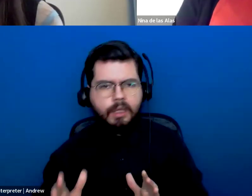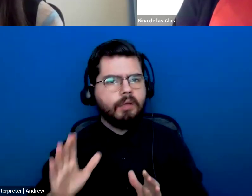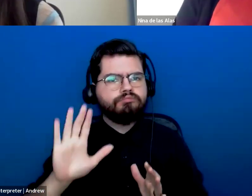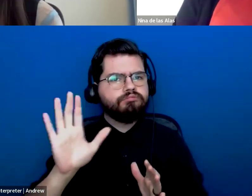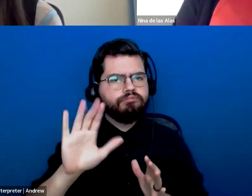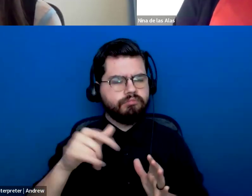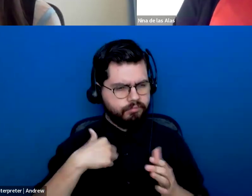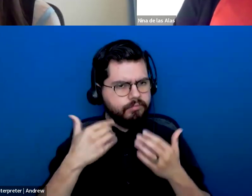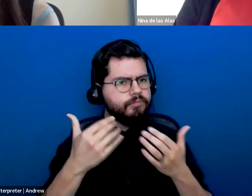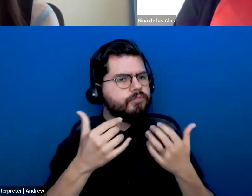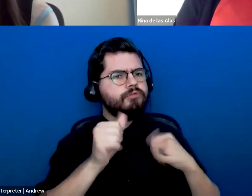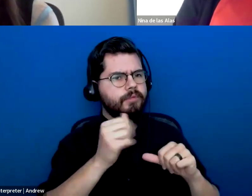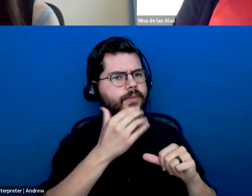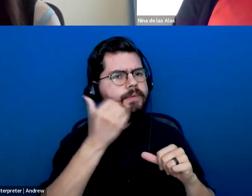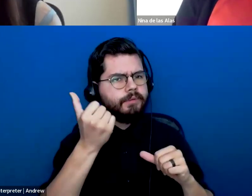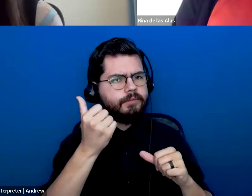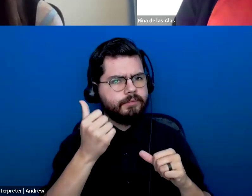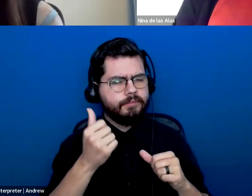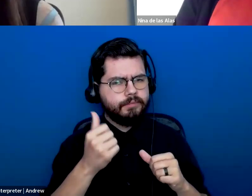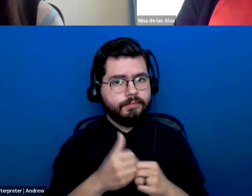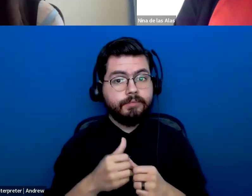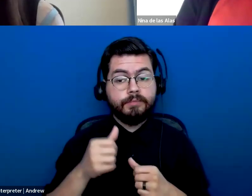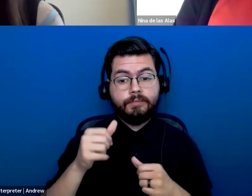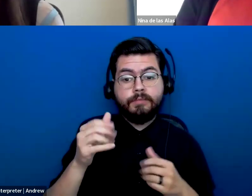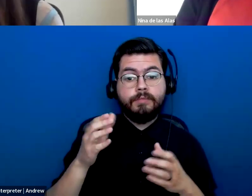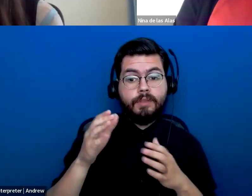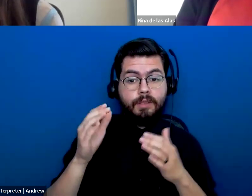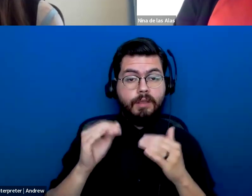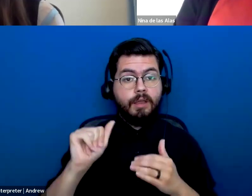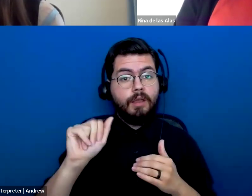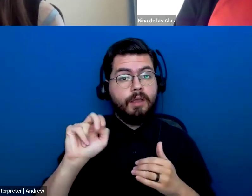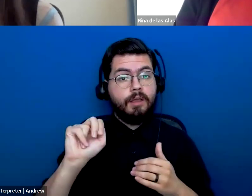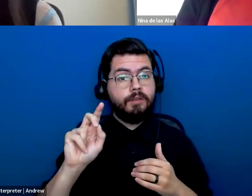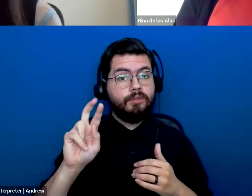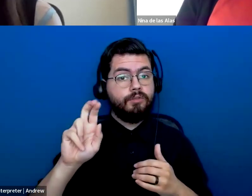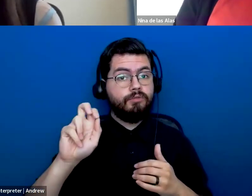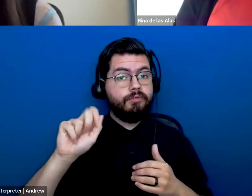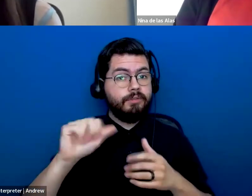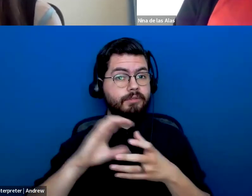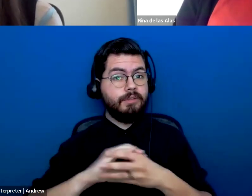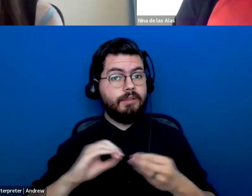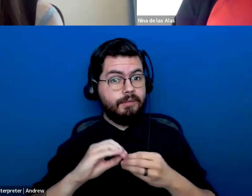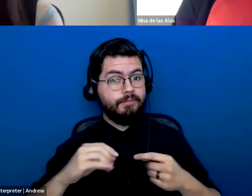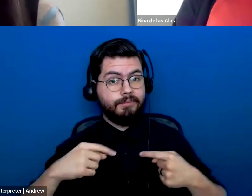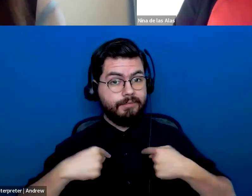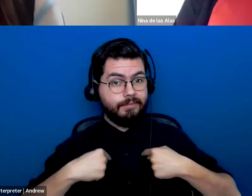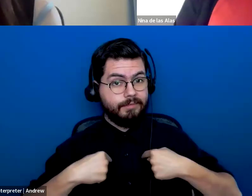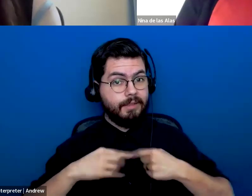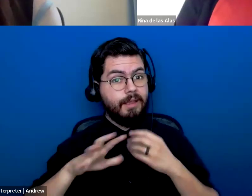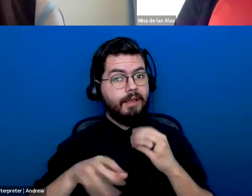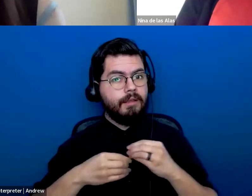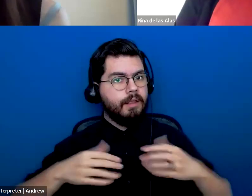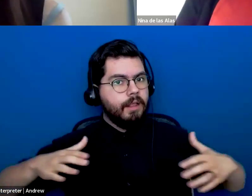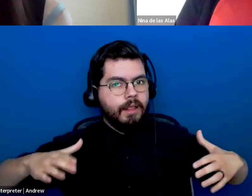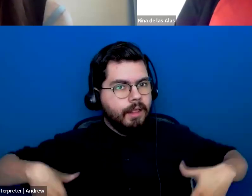picked up on the "I like to add yet" to negative statements. So like, "I don't know how to do this yet. I